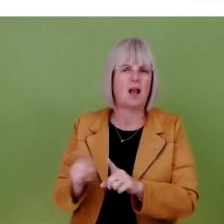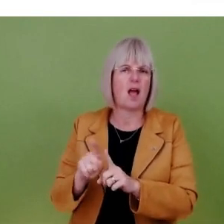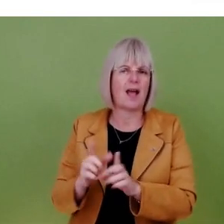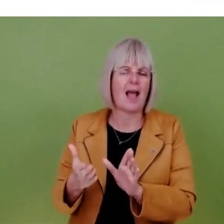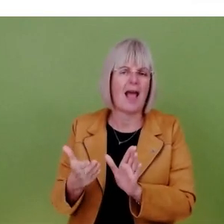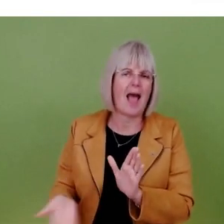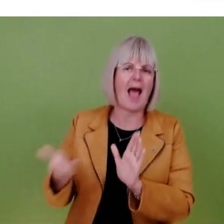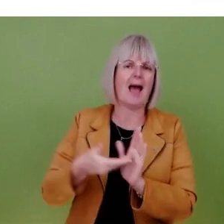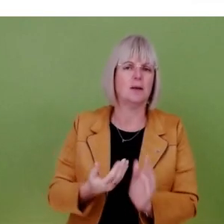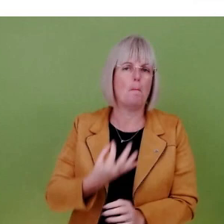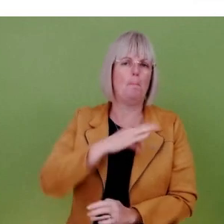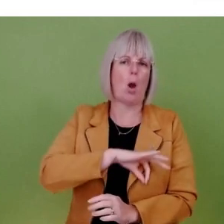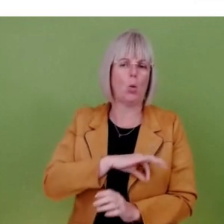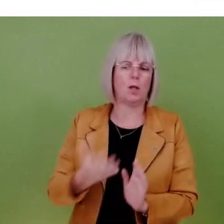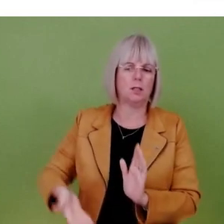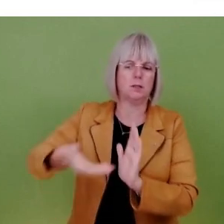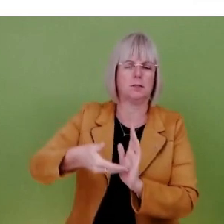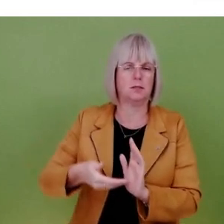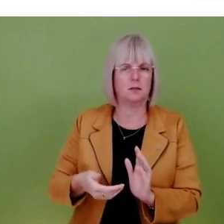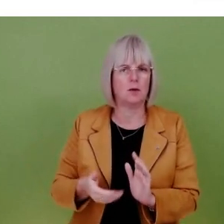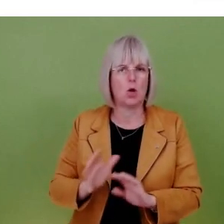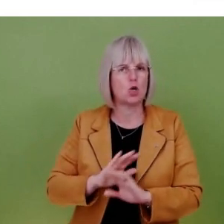fundamental aspect of our work as clinicians.